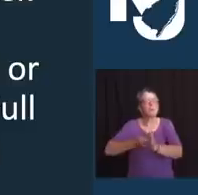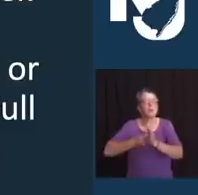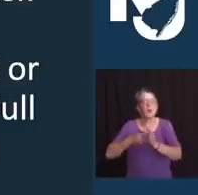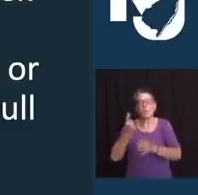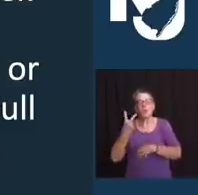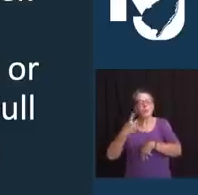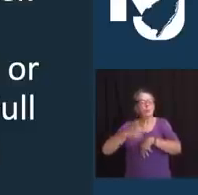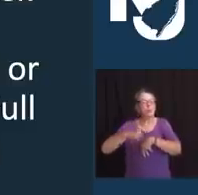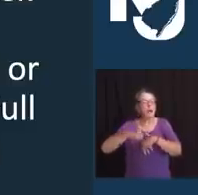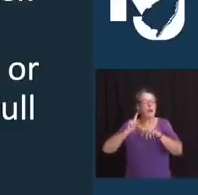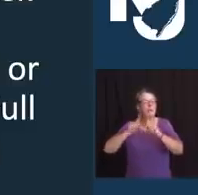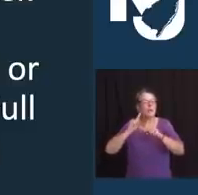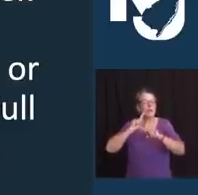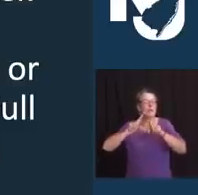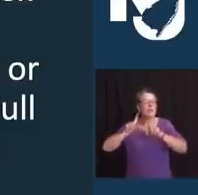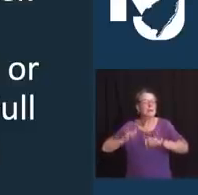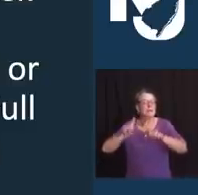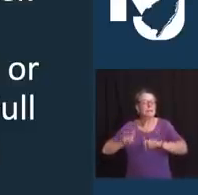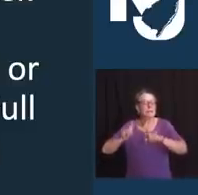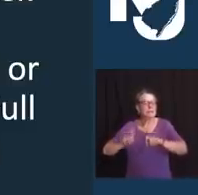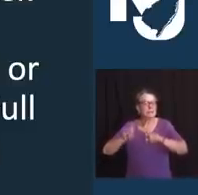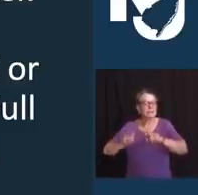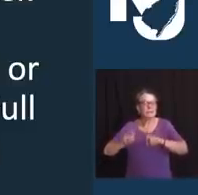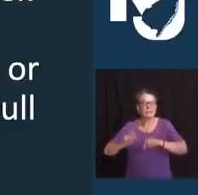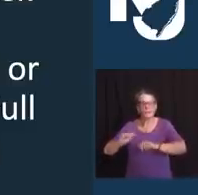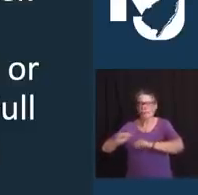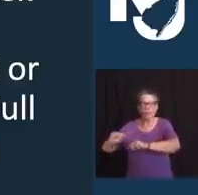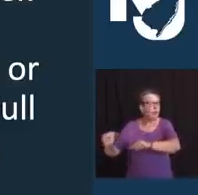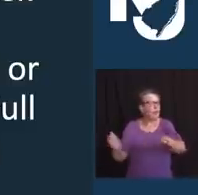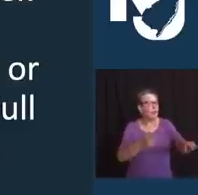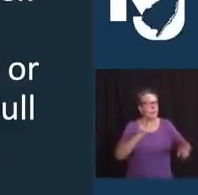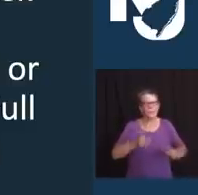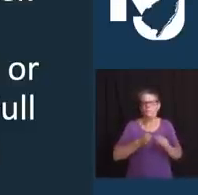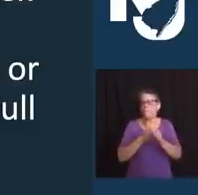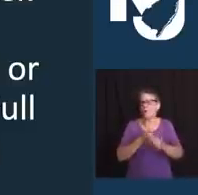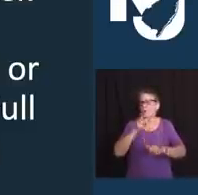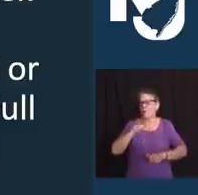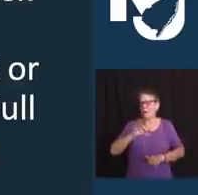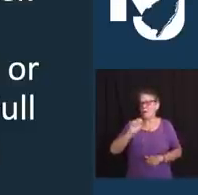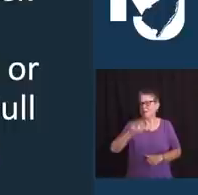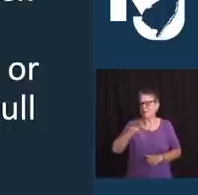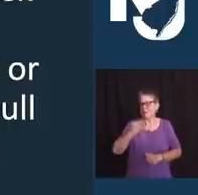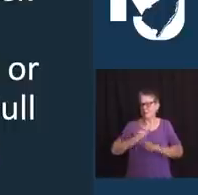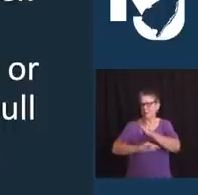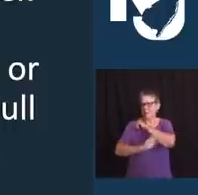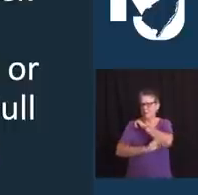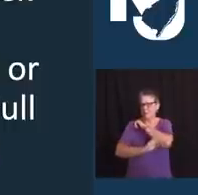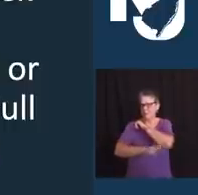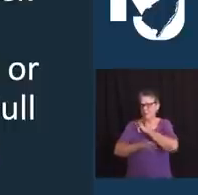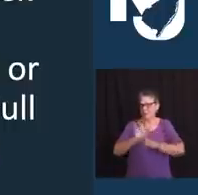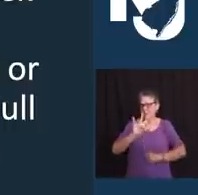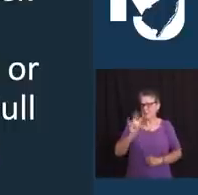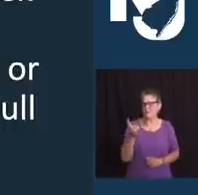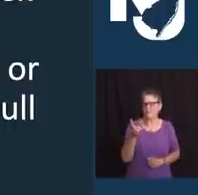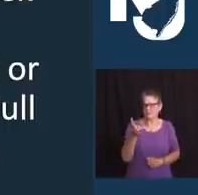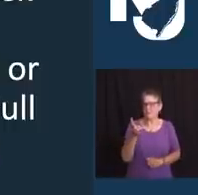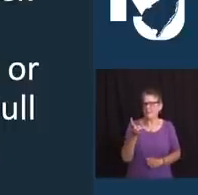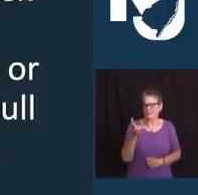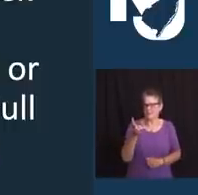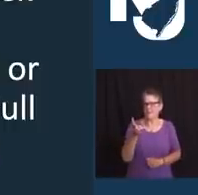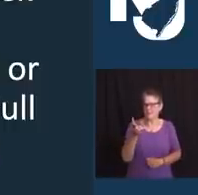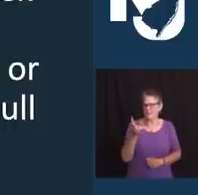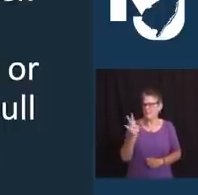facilities, which I will list in a minute, are to be in full compliance by September 7th, no exceptions and no